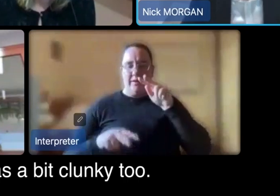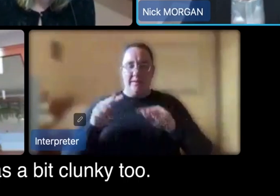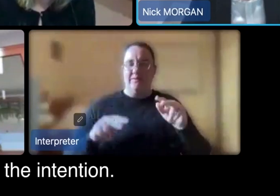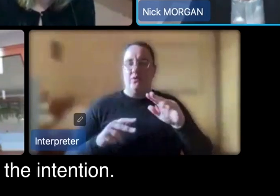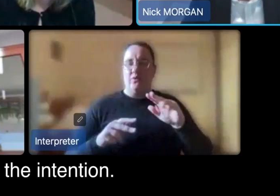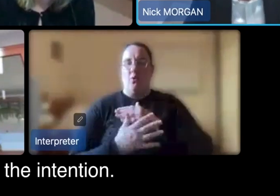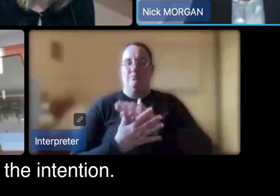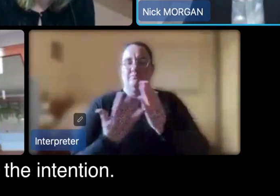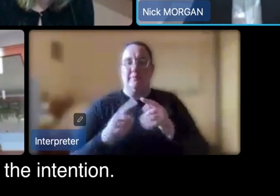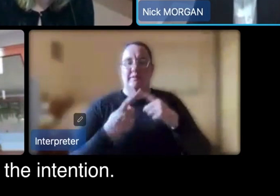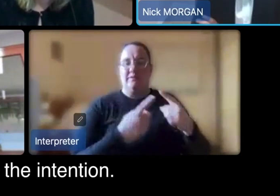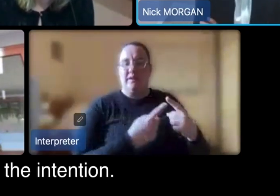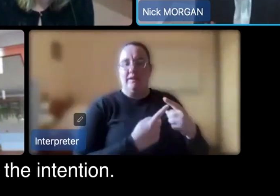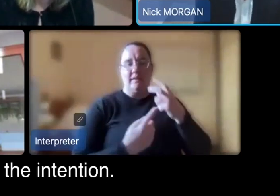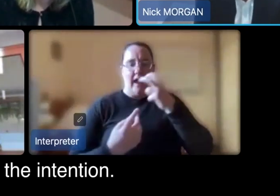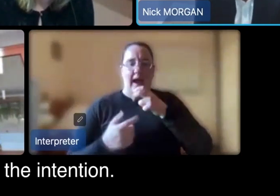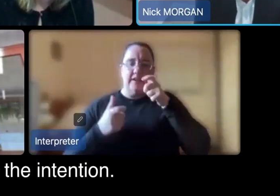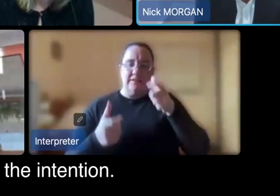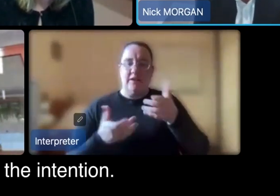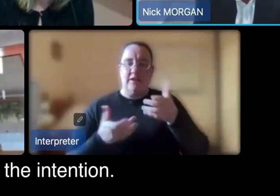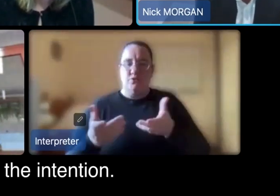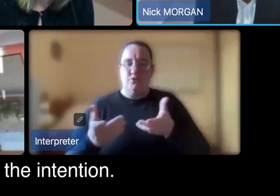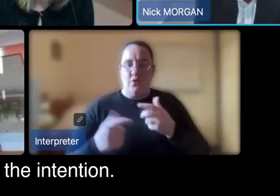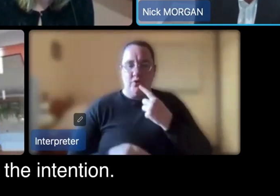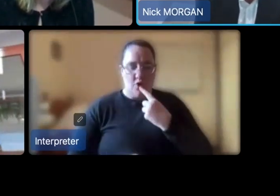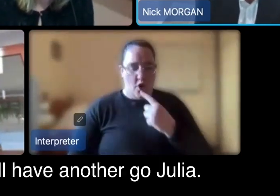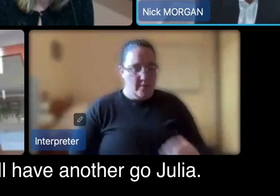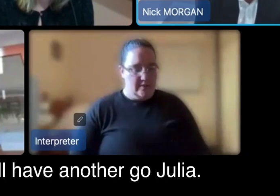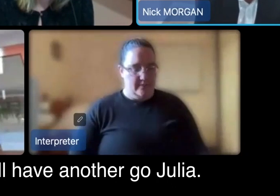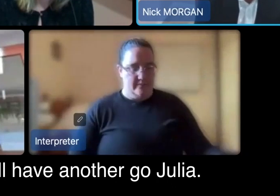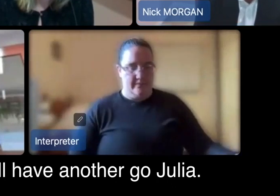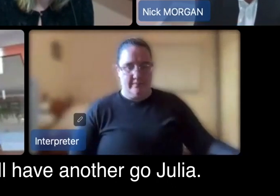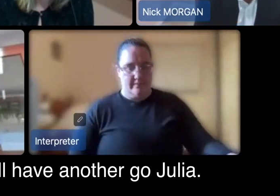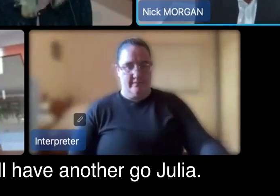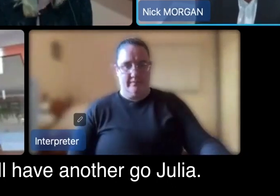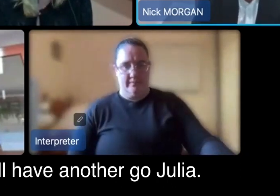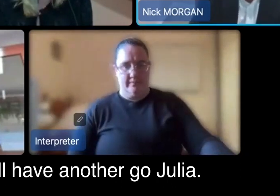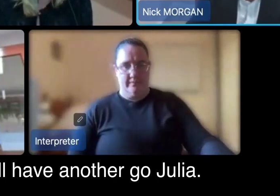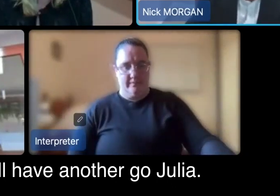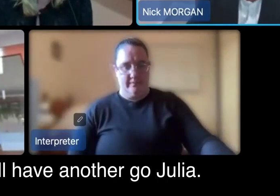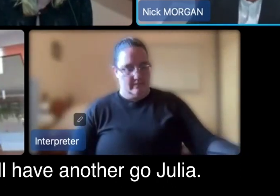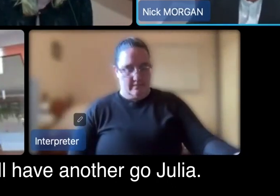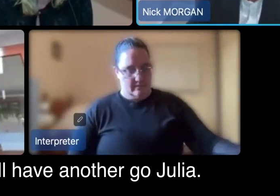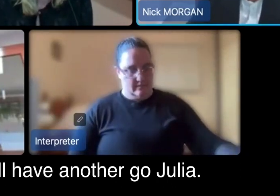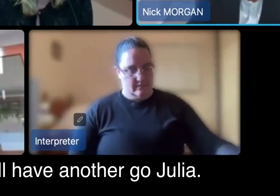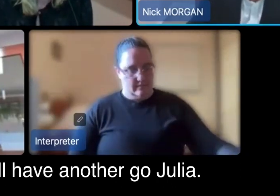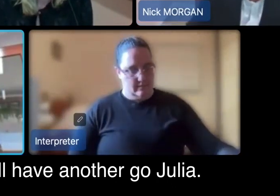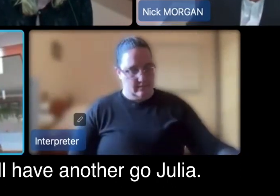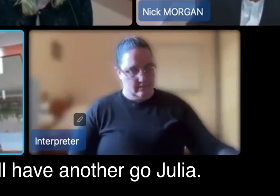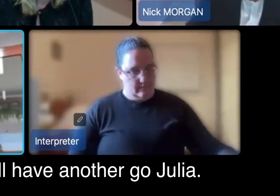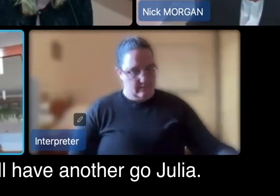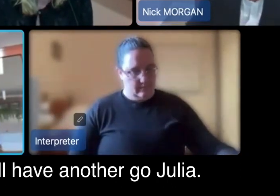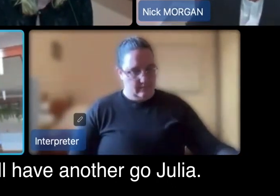was a bit clunky too, but that's the intention. Great. All right. We'll have another